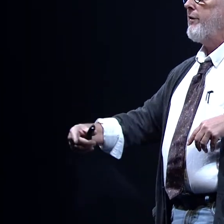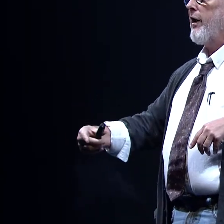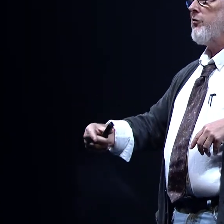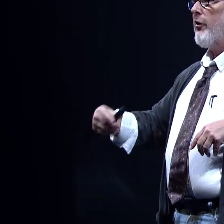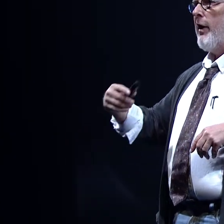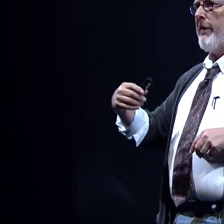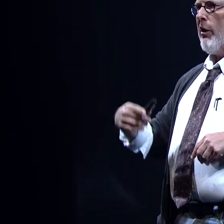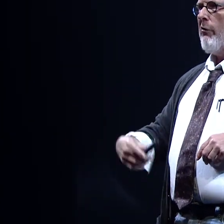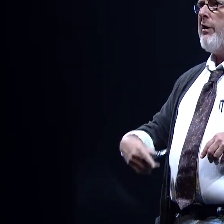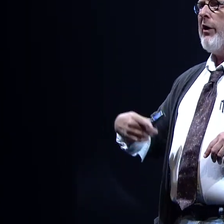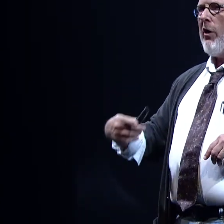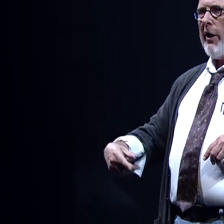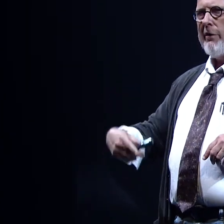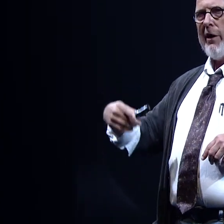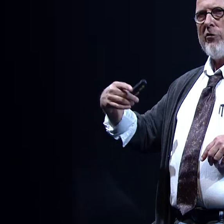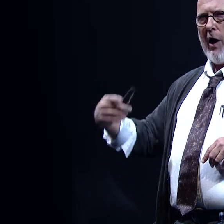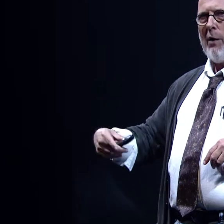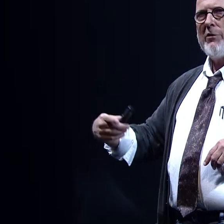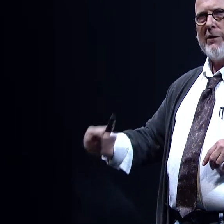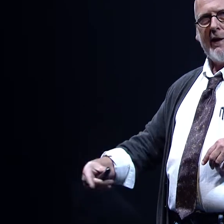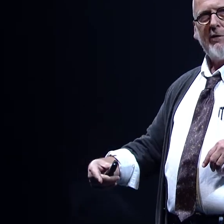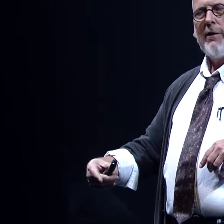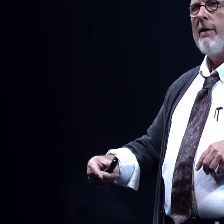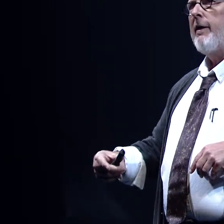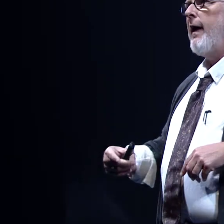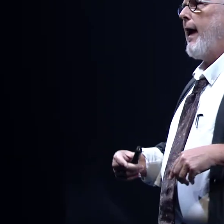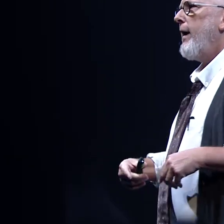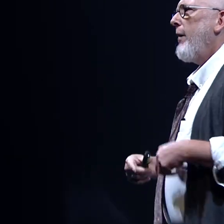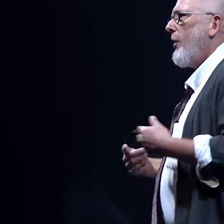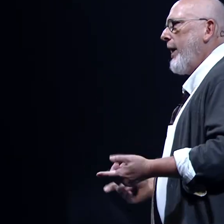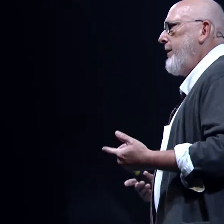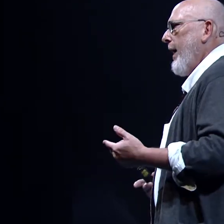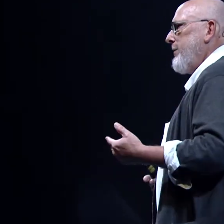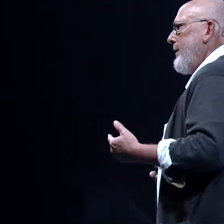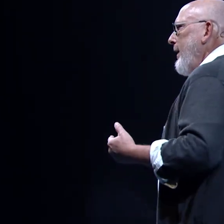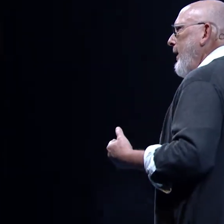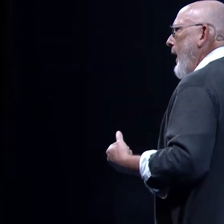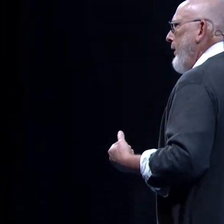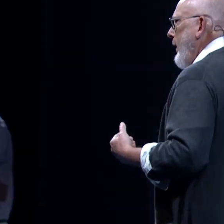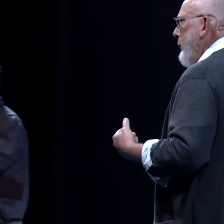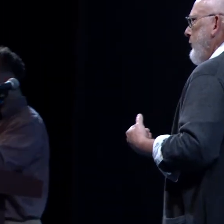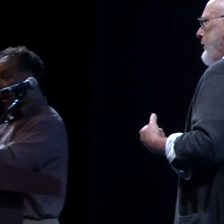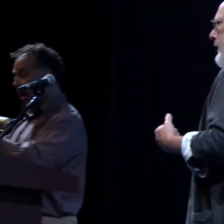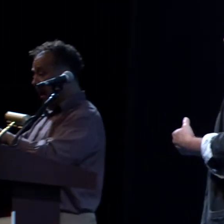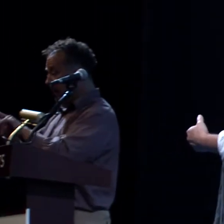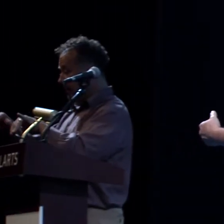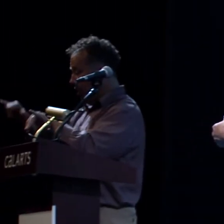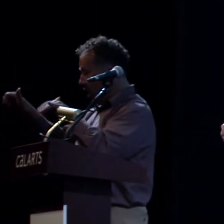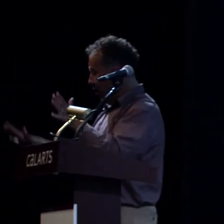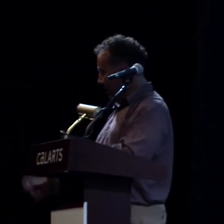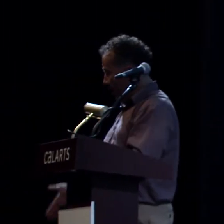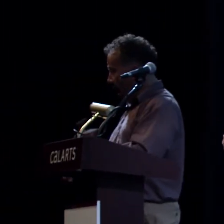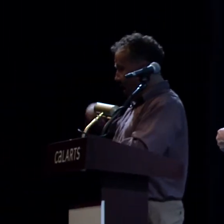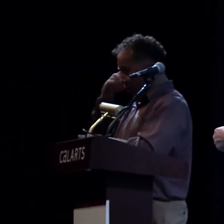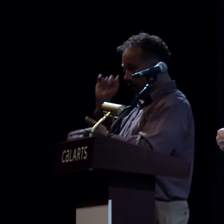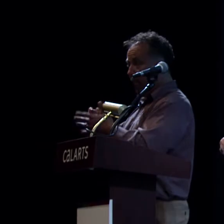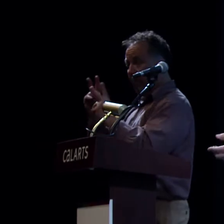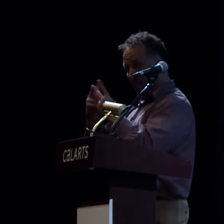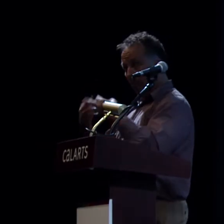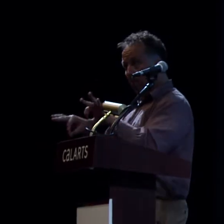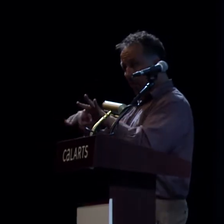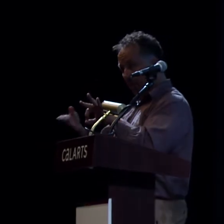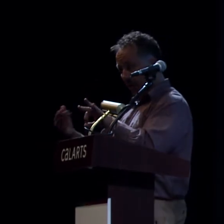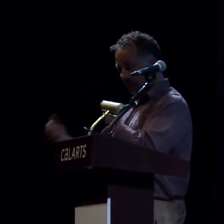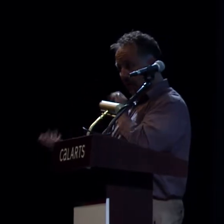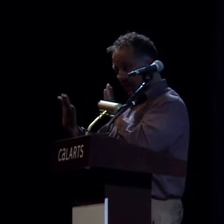voiding architecture. They are rendering architecture obsolete. And as architects, I thought that was a really important point to address. So